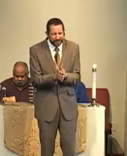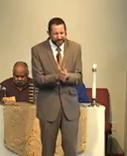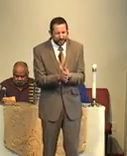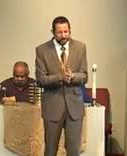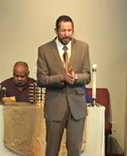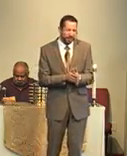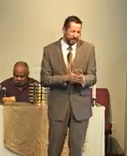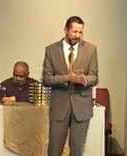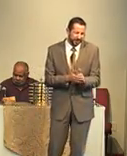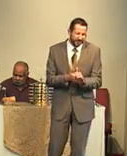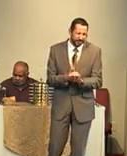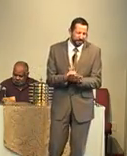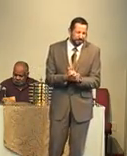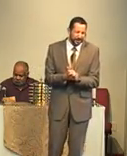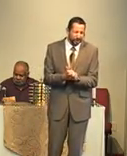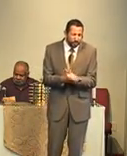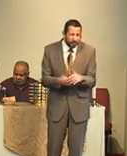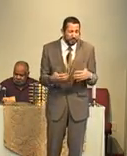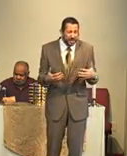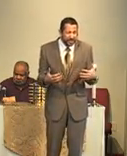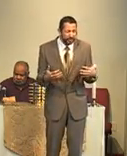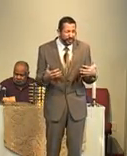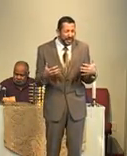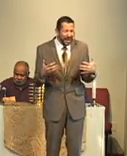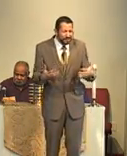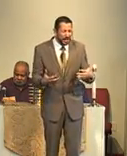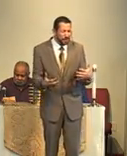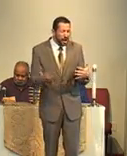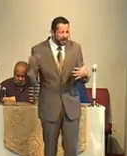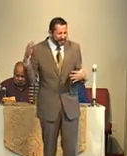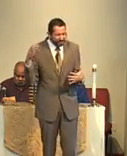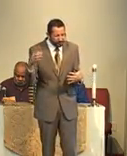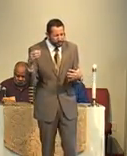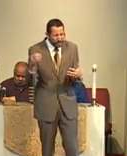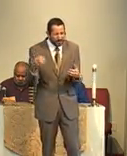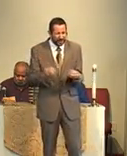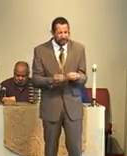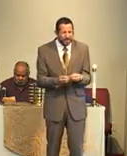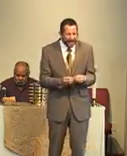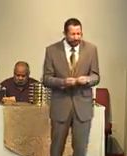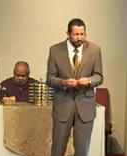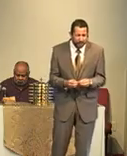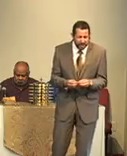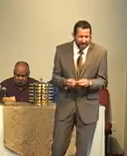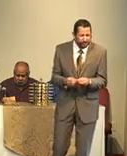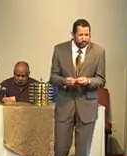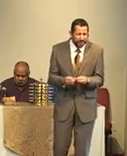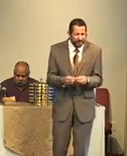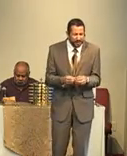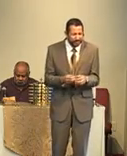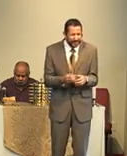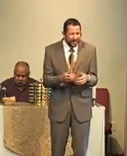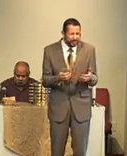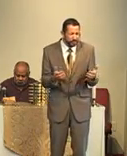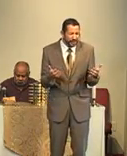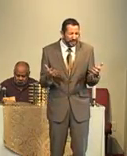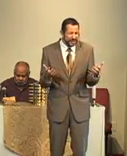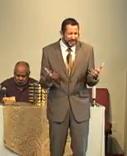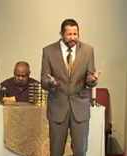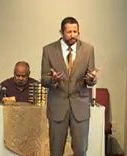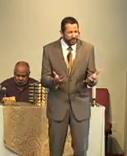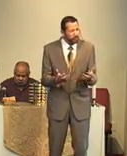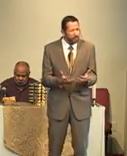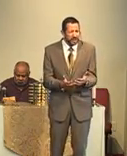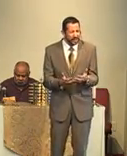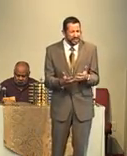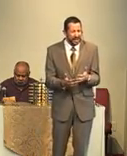light unto our path and in order for us to have that path and for it to be illuminated for each and every one of us we need to